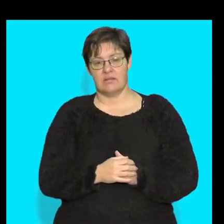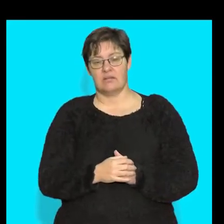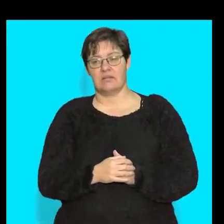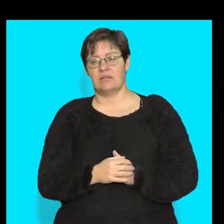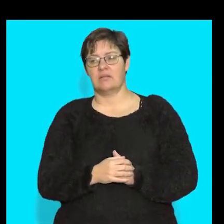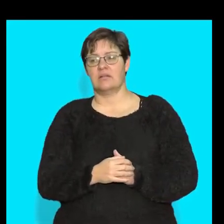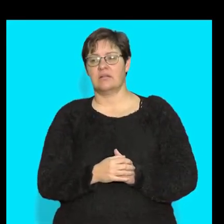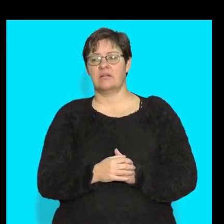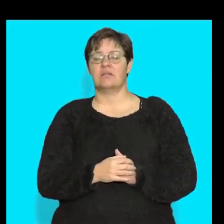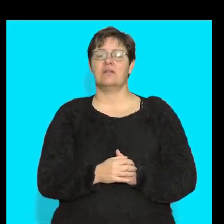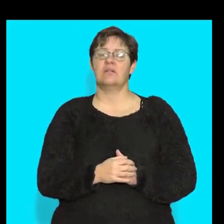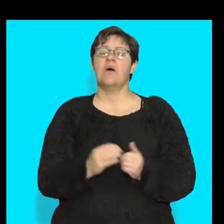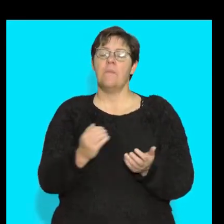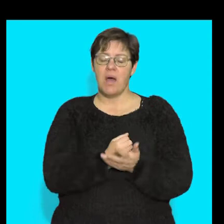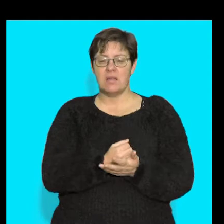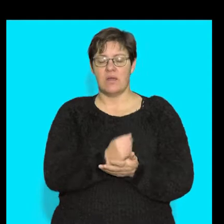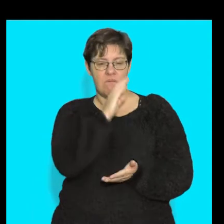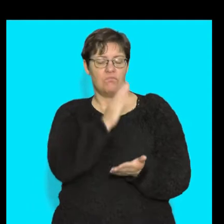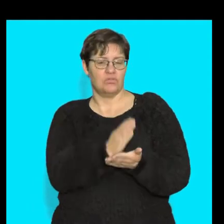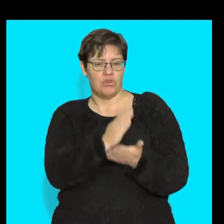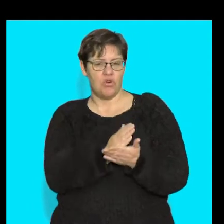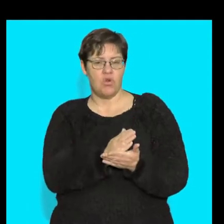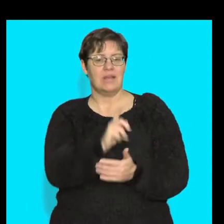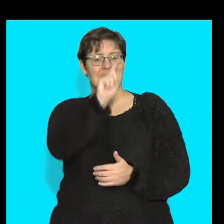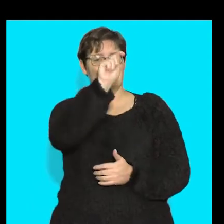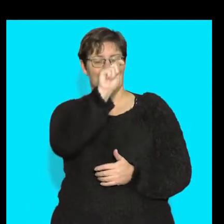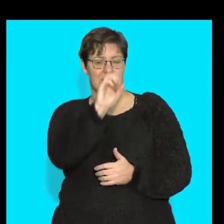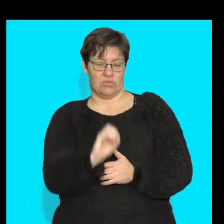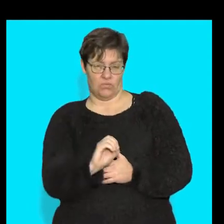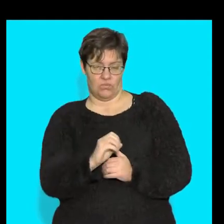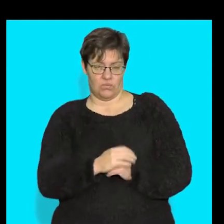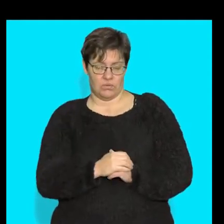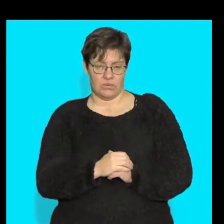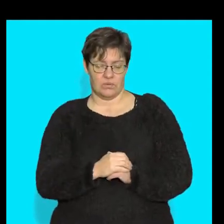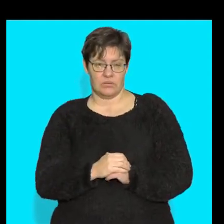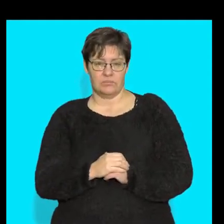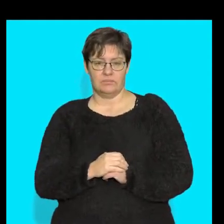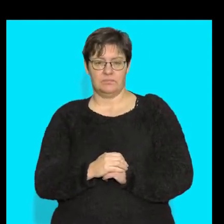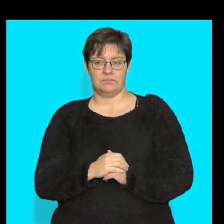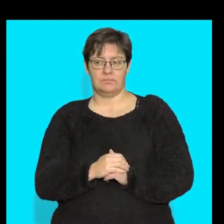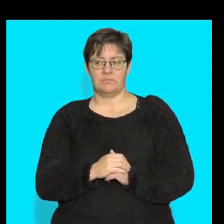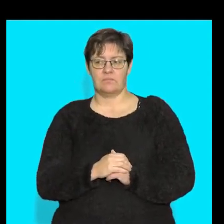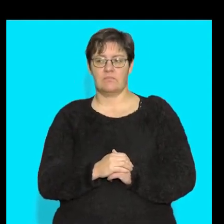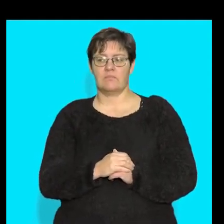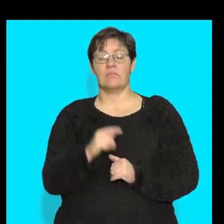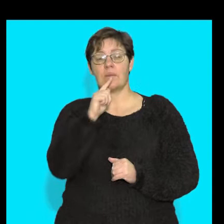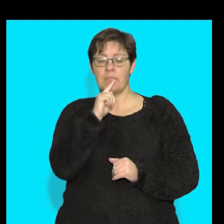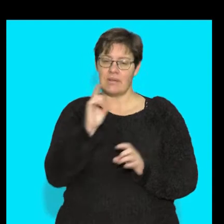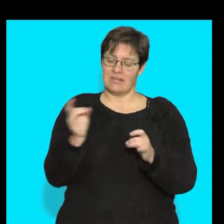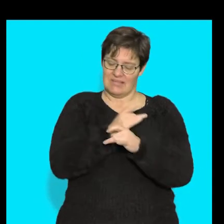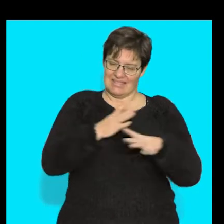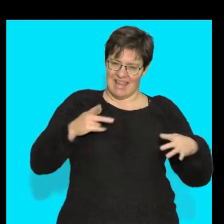you always need to make sure you start with T0. Now, this is the